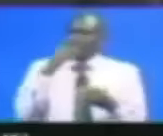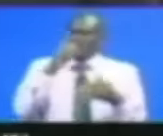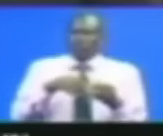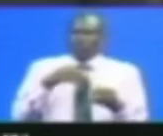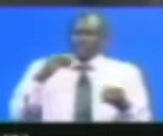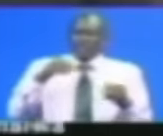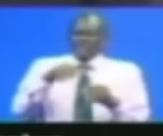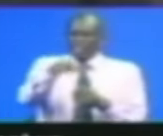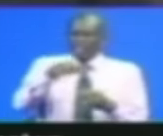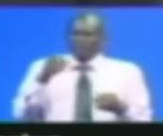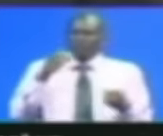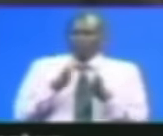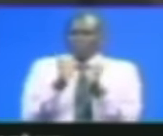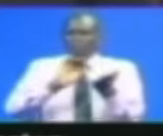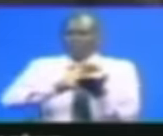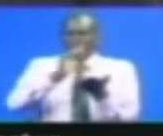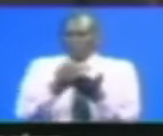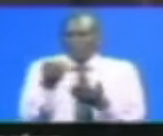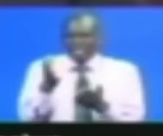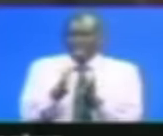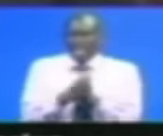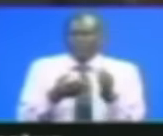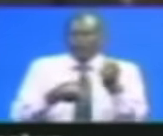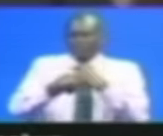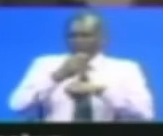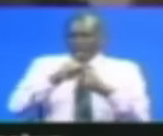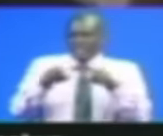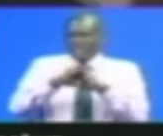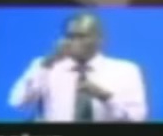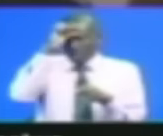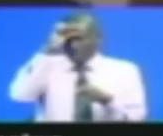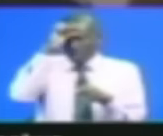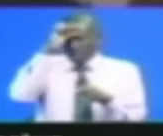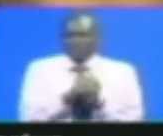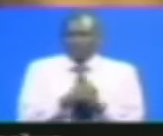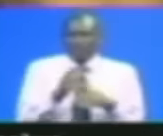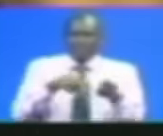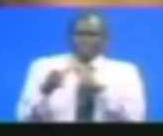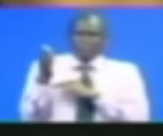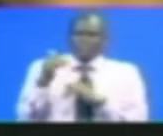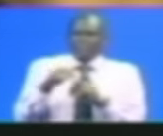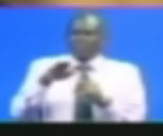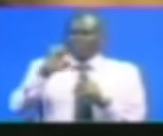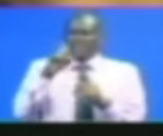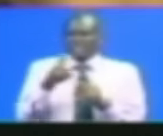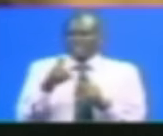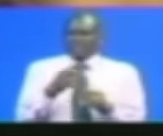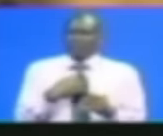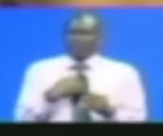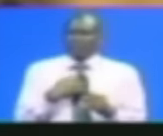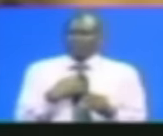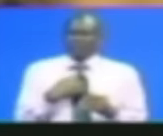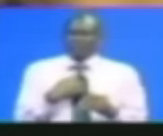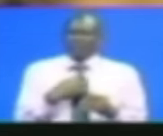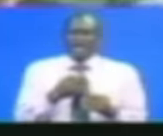of public funds has occurred and we have taken action as government. In the past, the executive has gone to great lengths